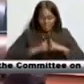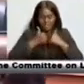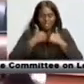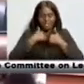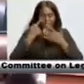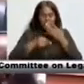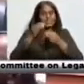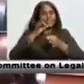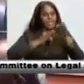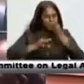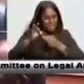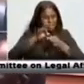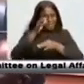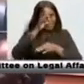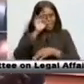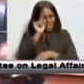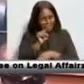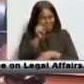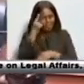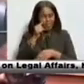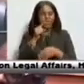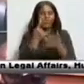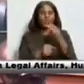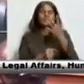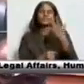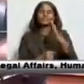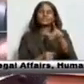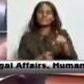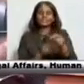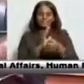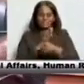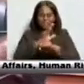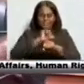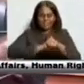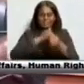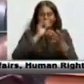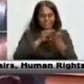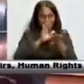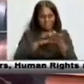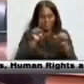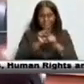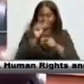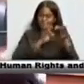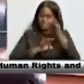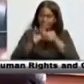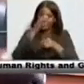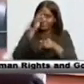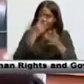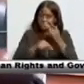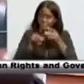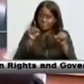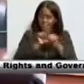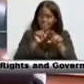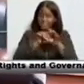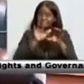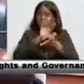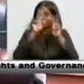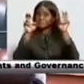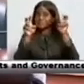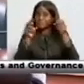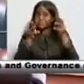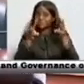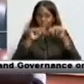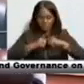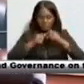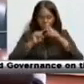to define corruption for what it is. Once we put the definition of corruption in its proper context,